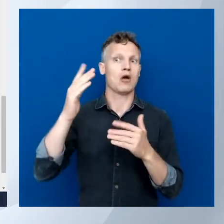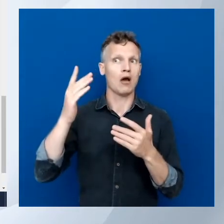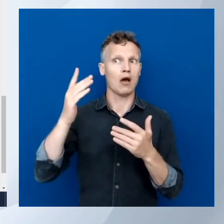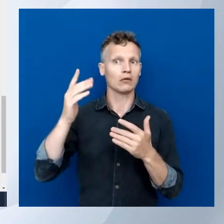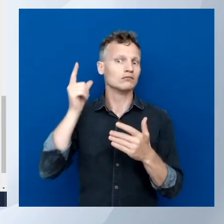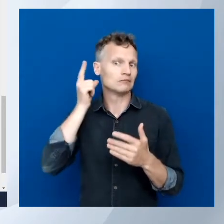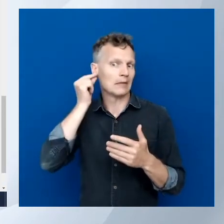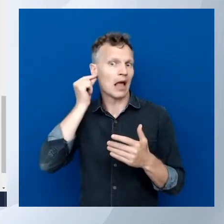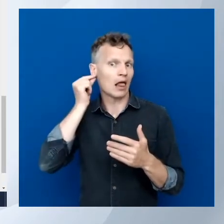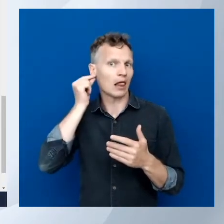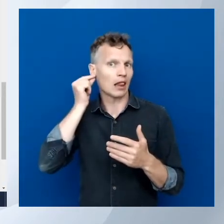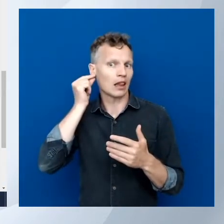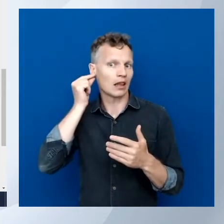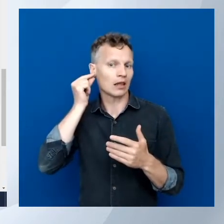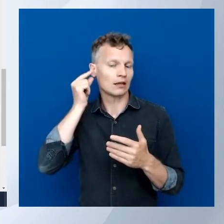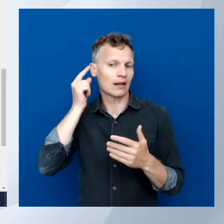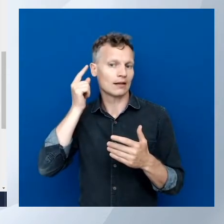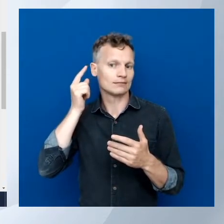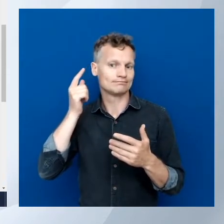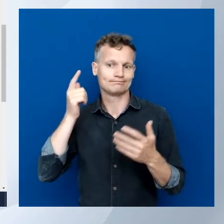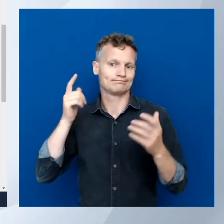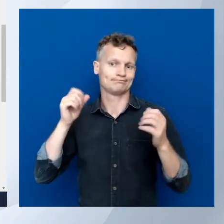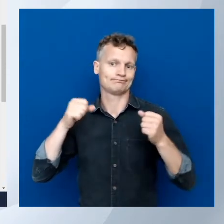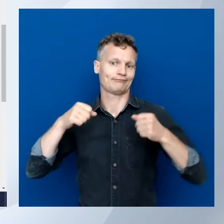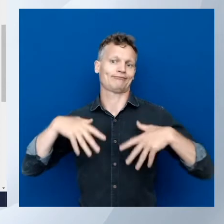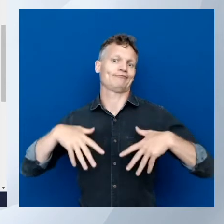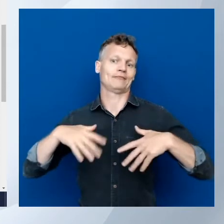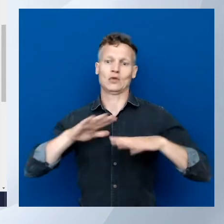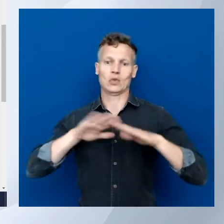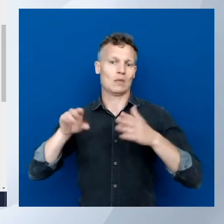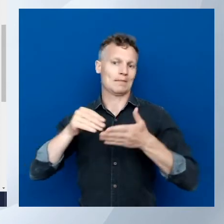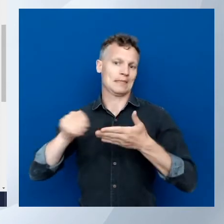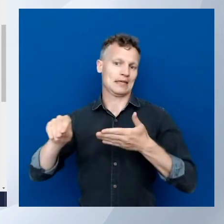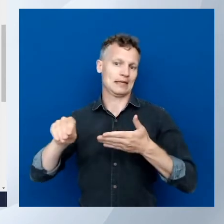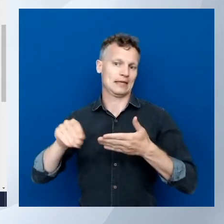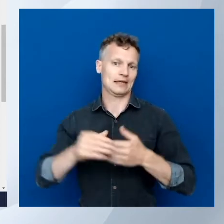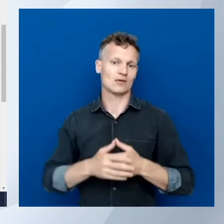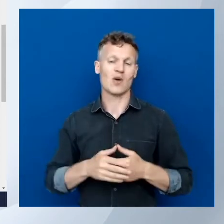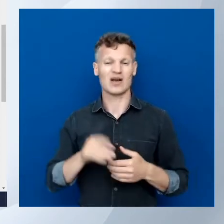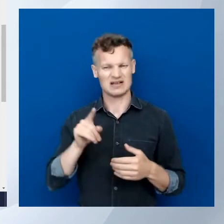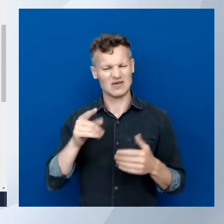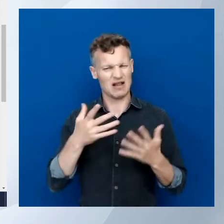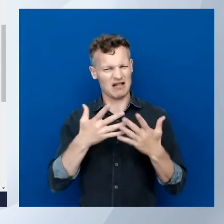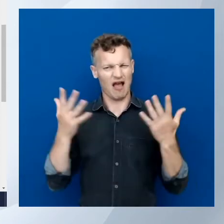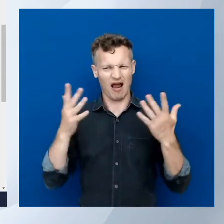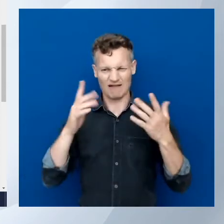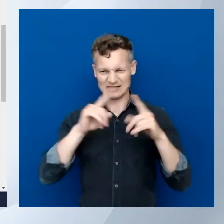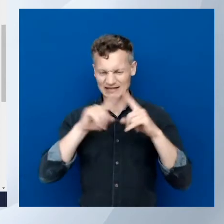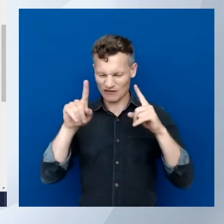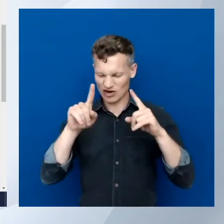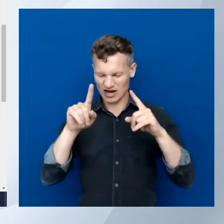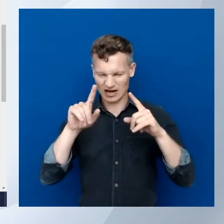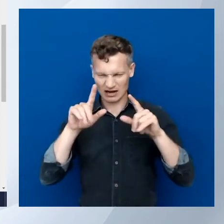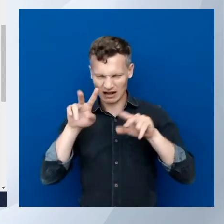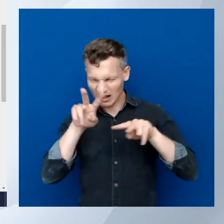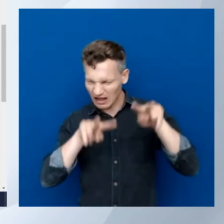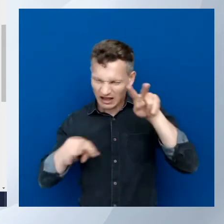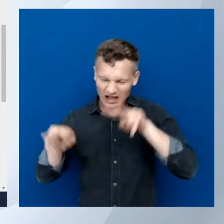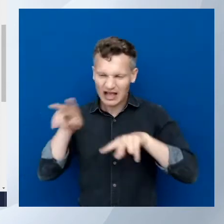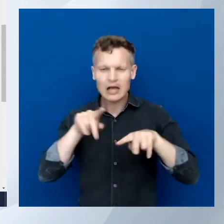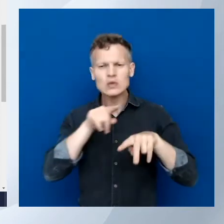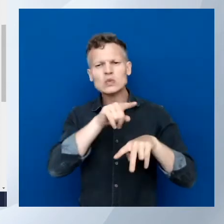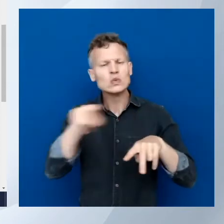So these are a lot of numbers to crunch, I can imagine. So it will take some time to get used to reading these kind of graphs,